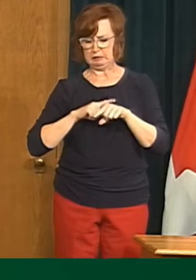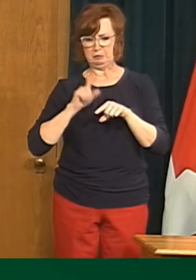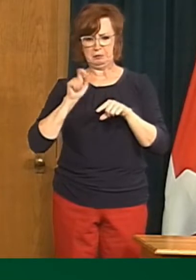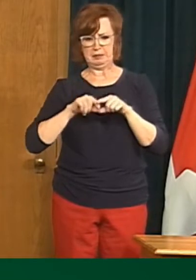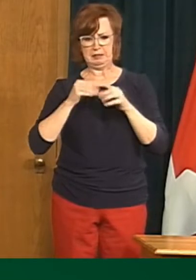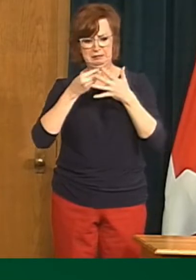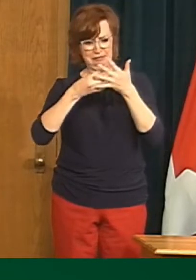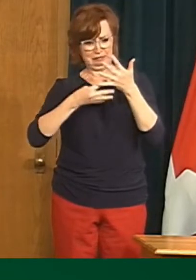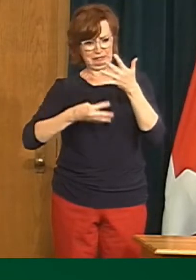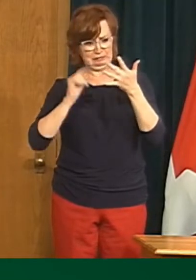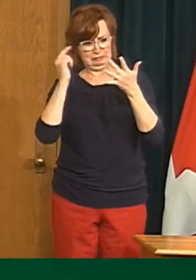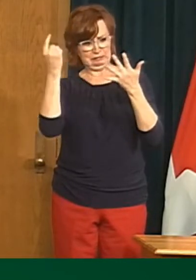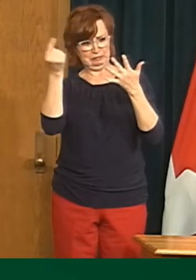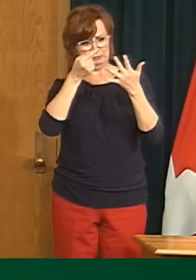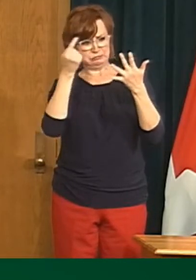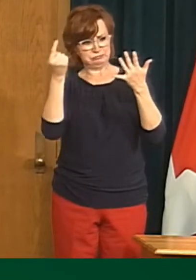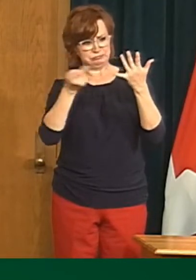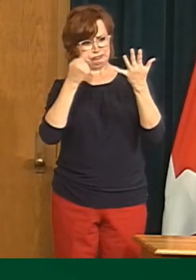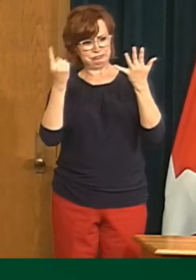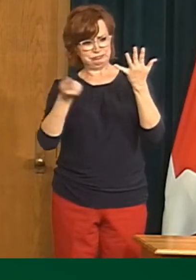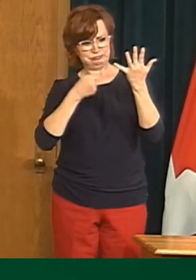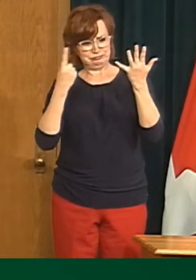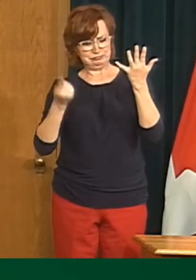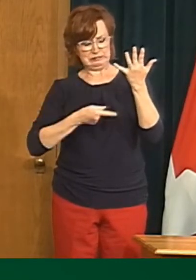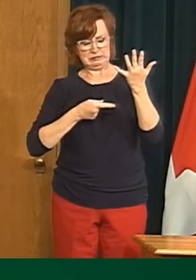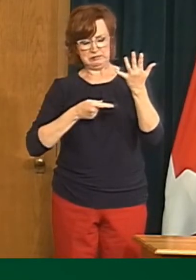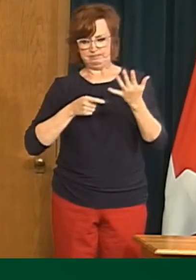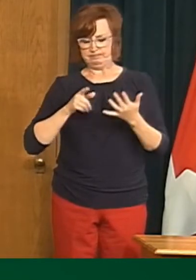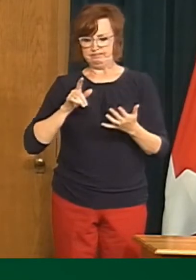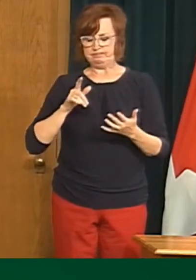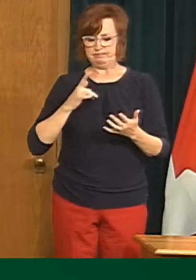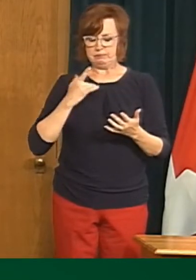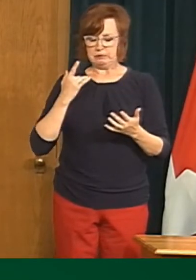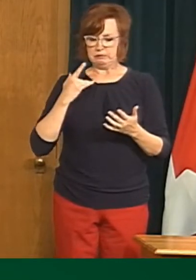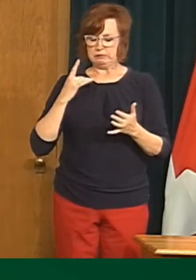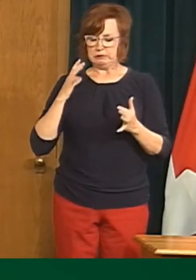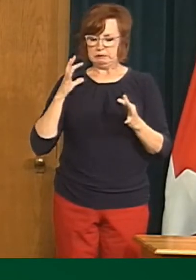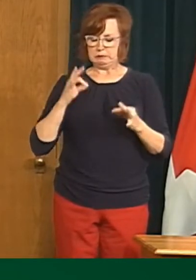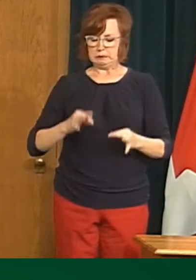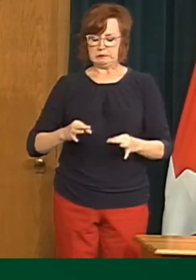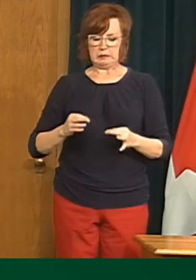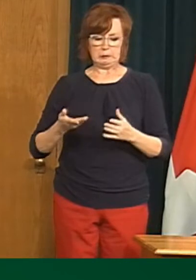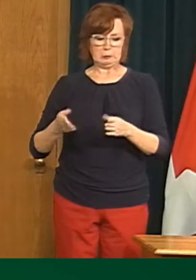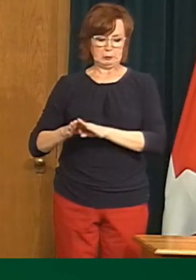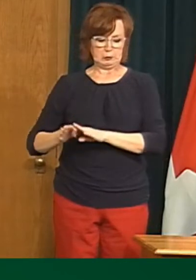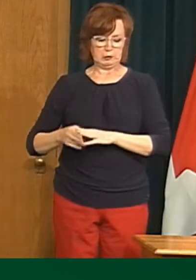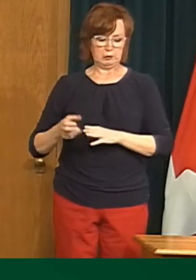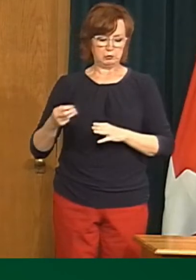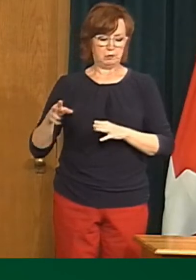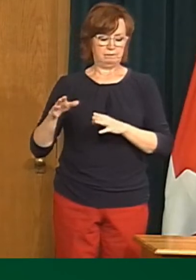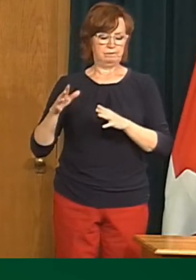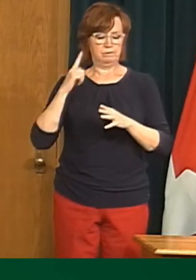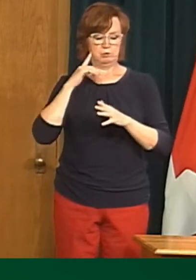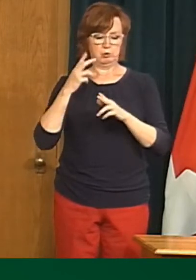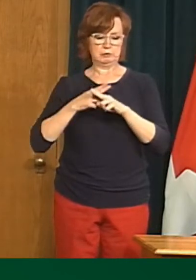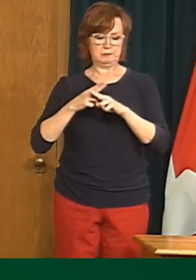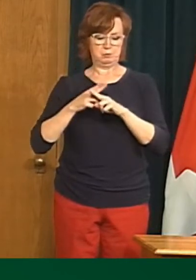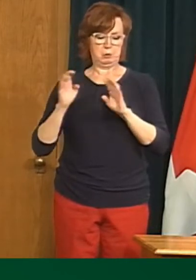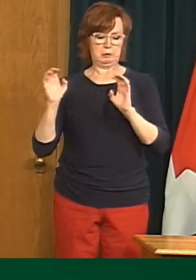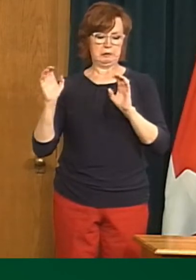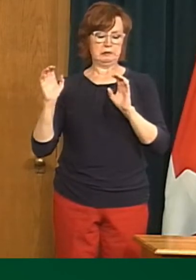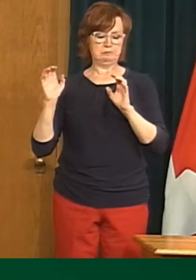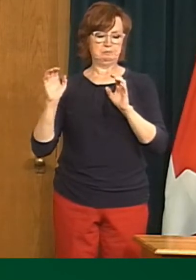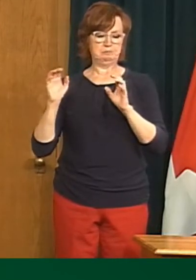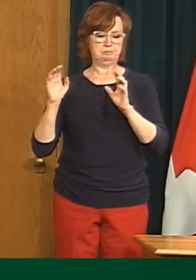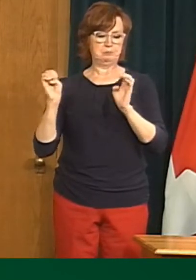other facilities, and to provide that that ability to backstop the effort that we need when